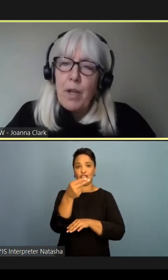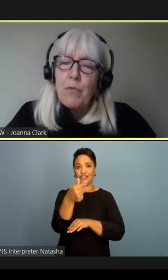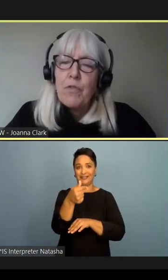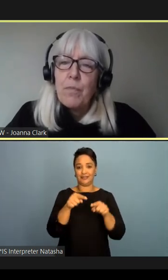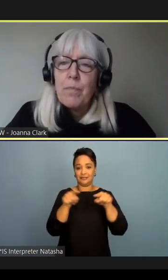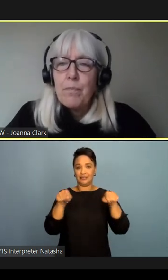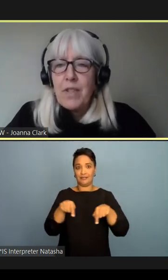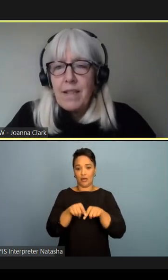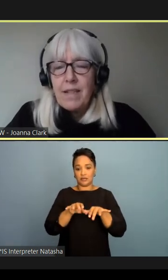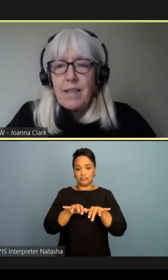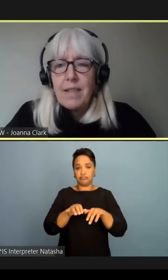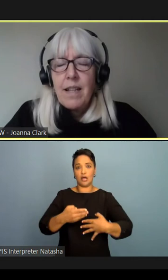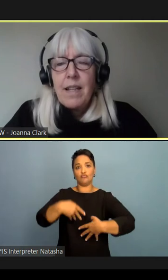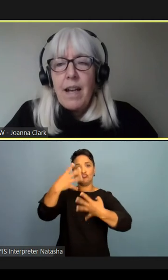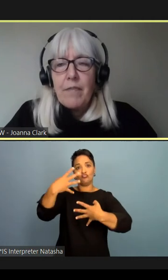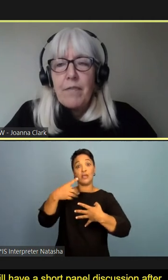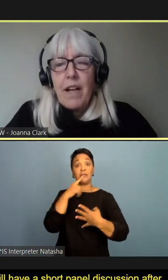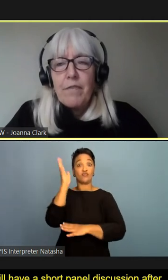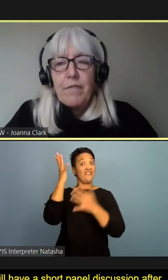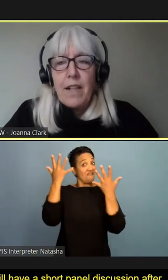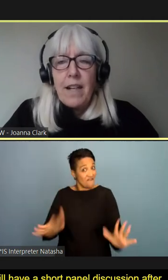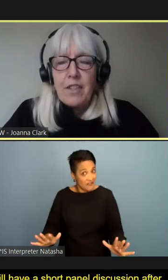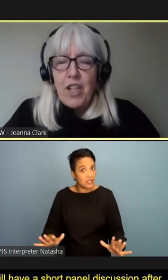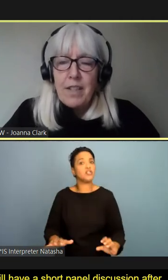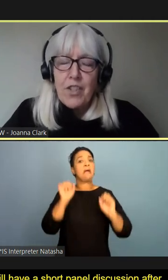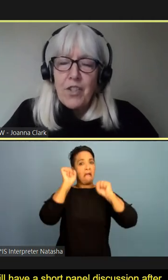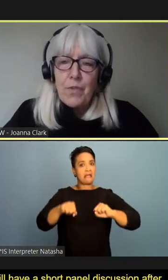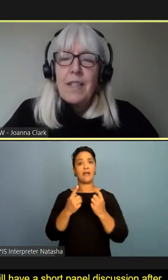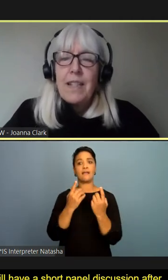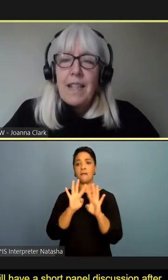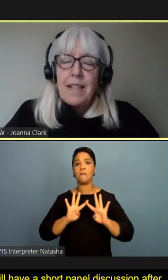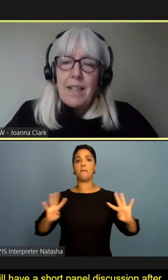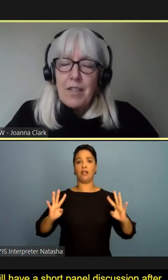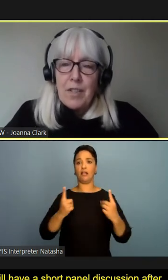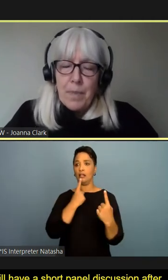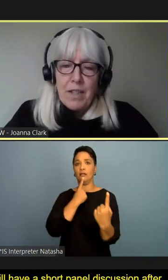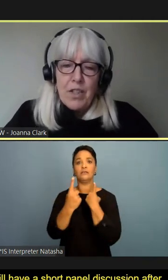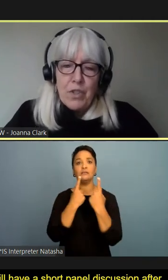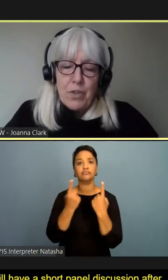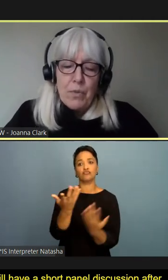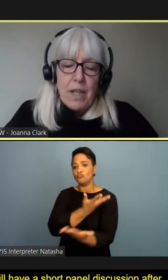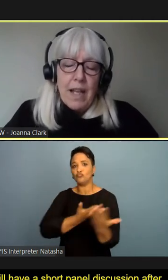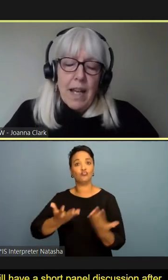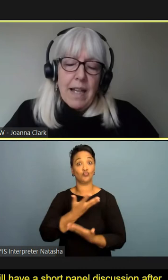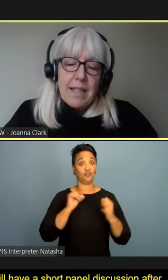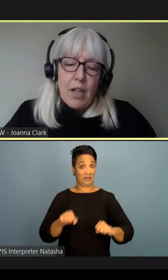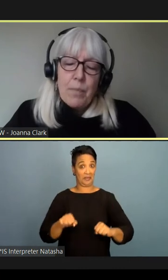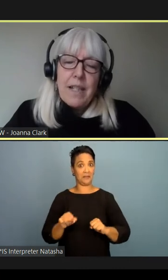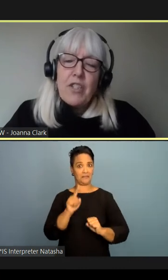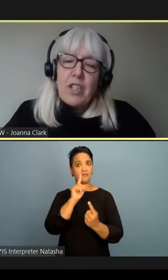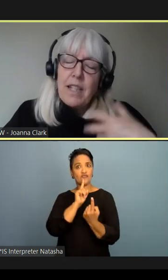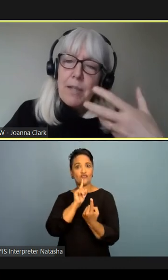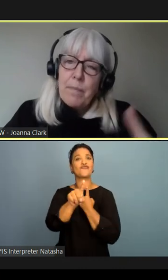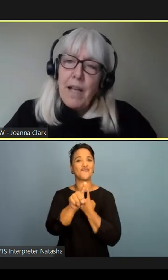after both presenters have had a chance to speak to you. So